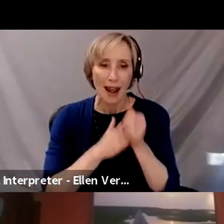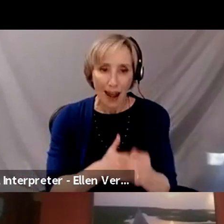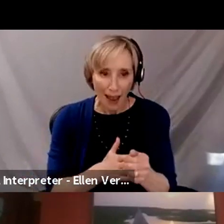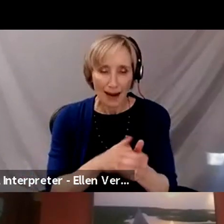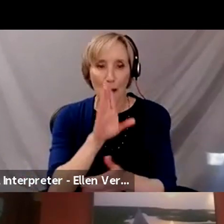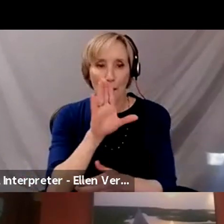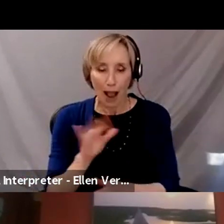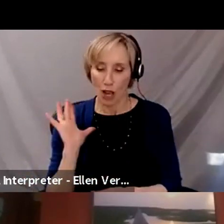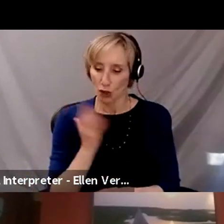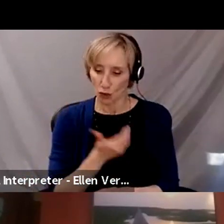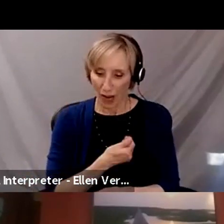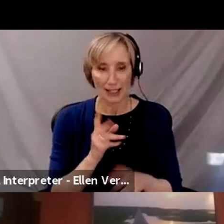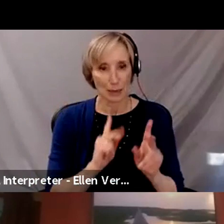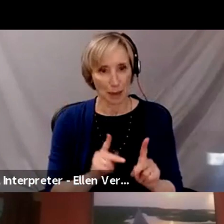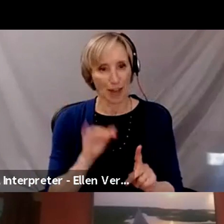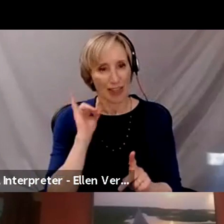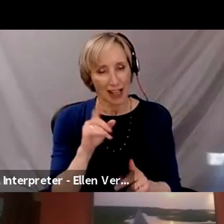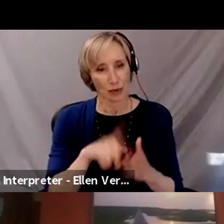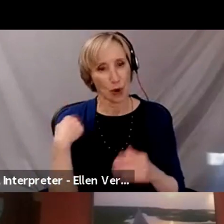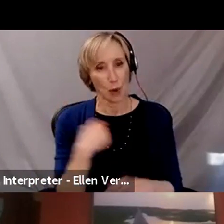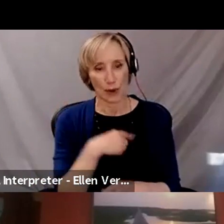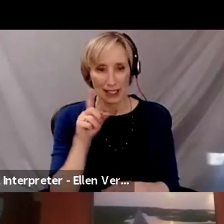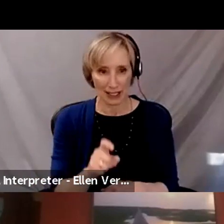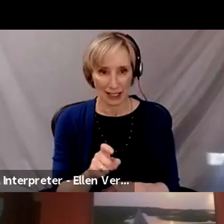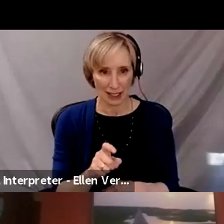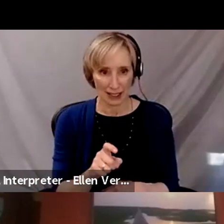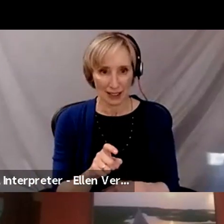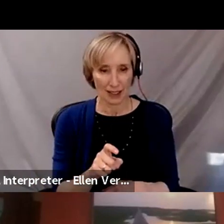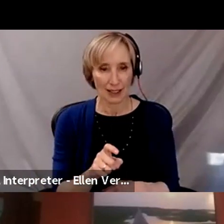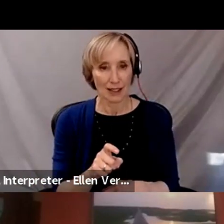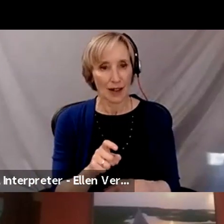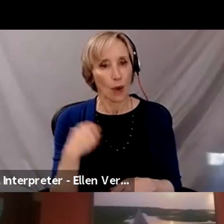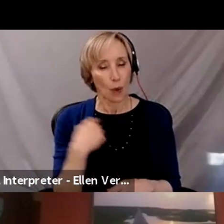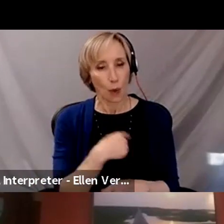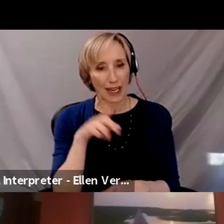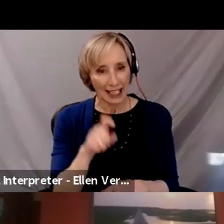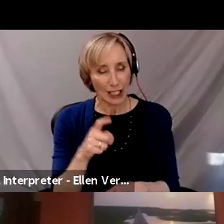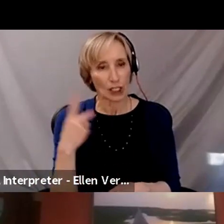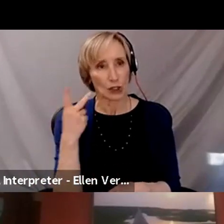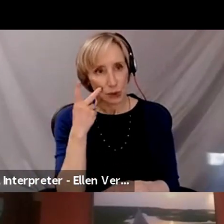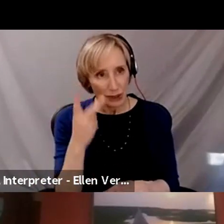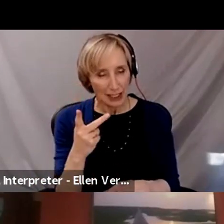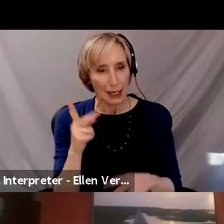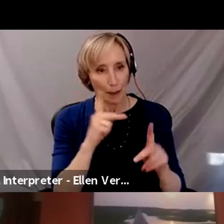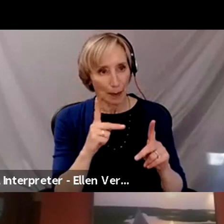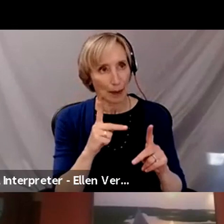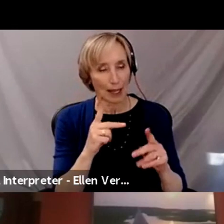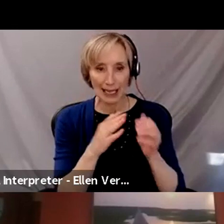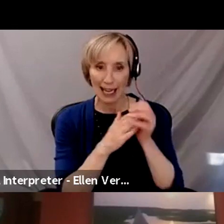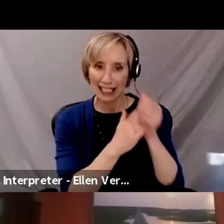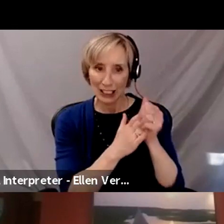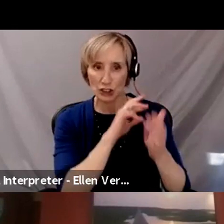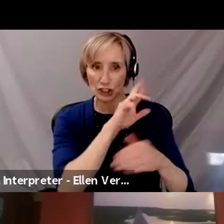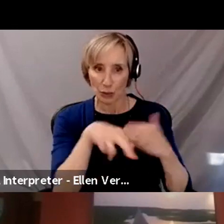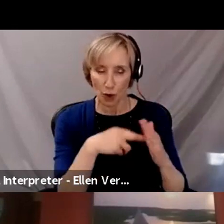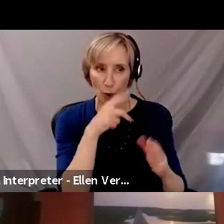We must have leadership of those most impacted. That is one of the principles of disability justice. And it's very